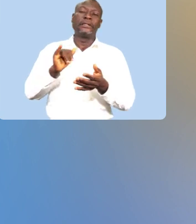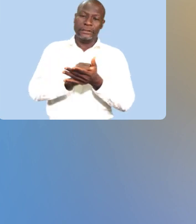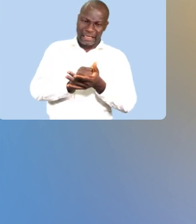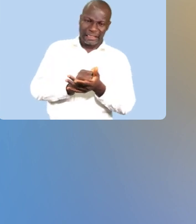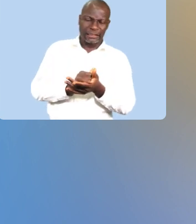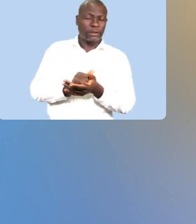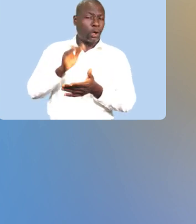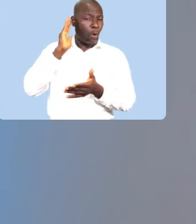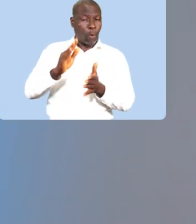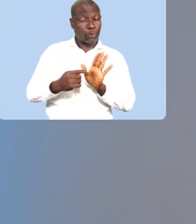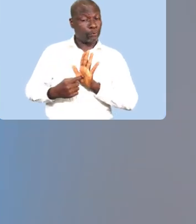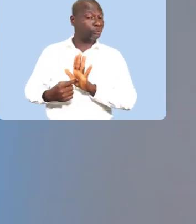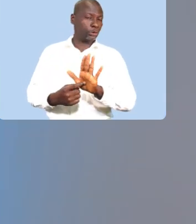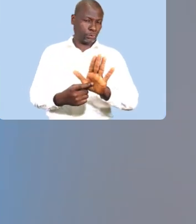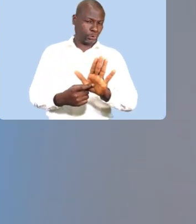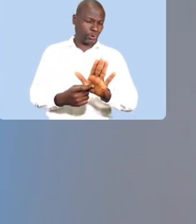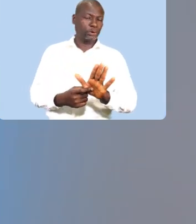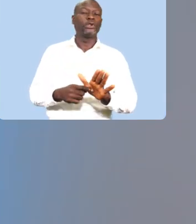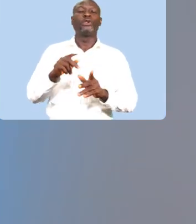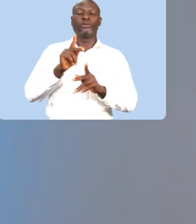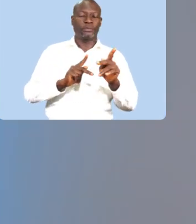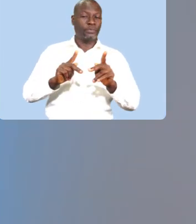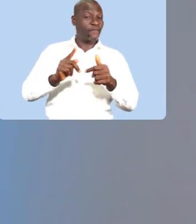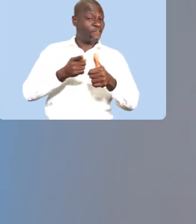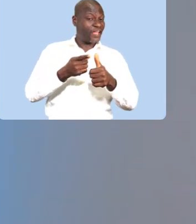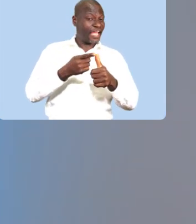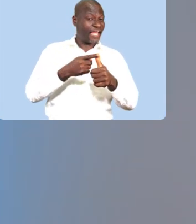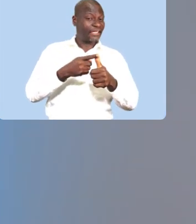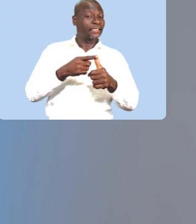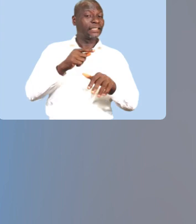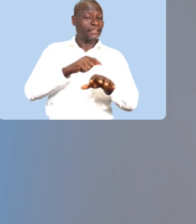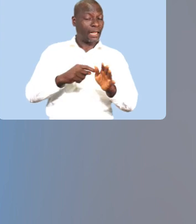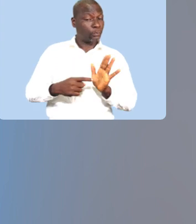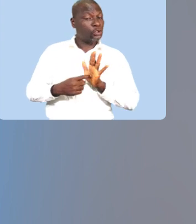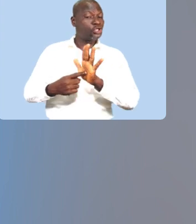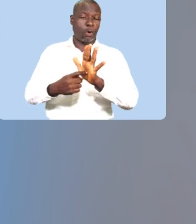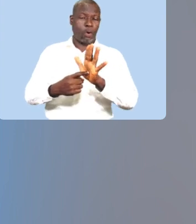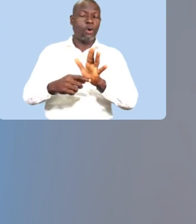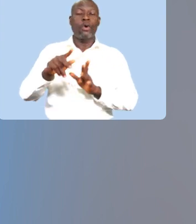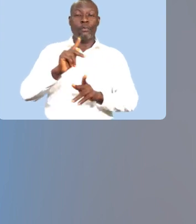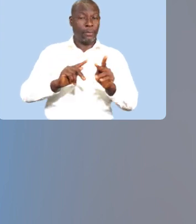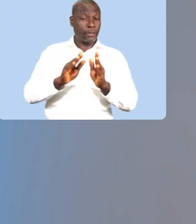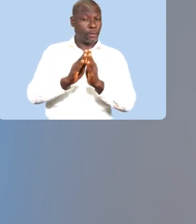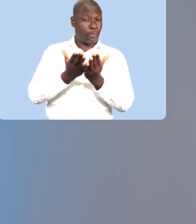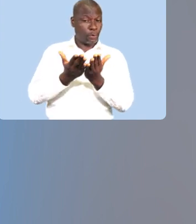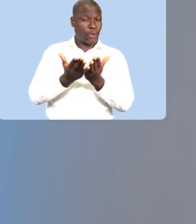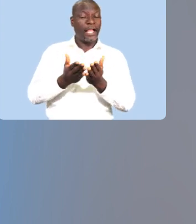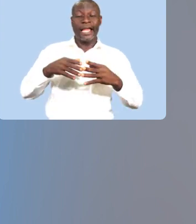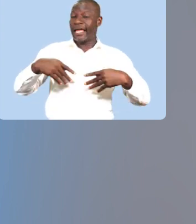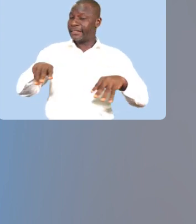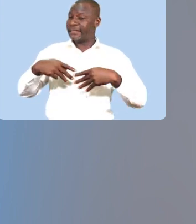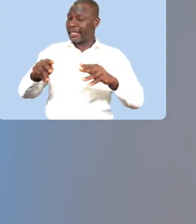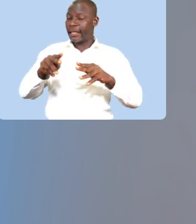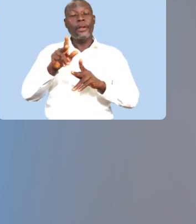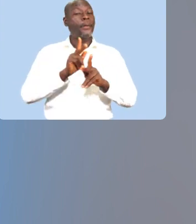yebe launch book no. Chese enene ebda a edikan a yebe yi book no edi. Na yaton edi ama